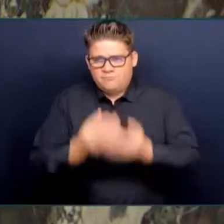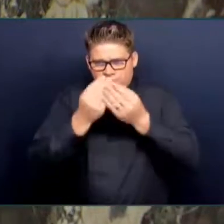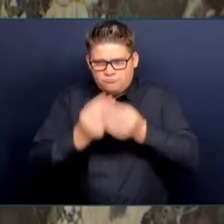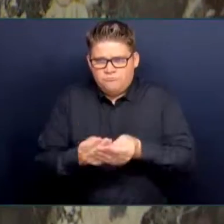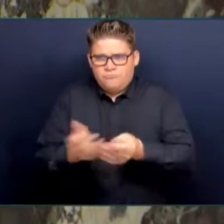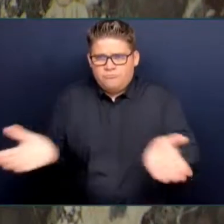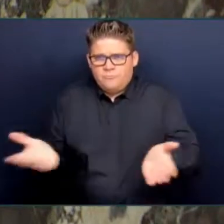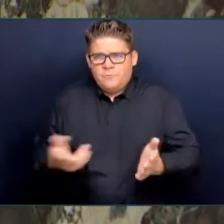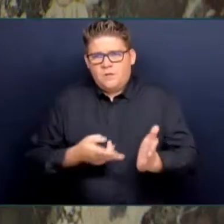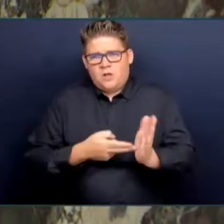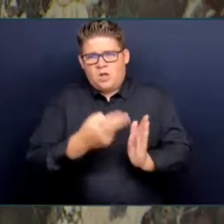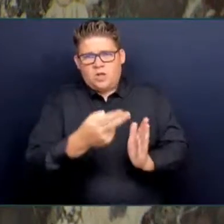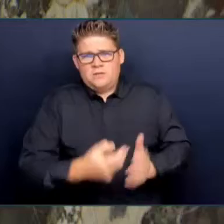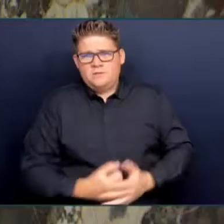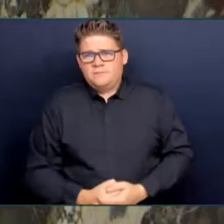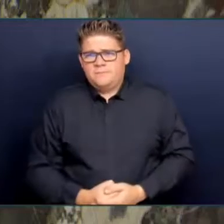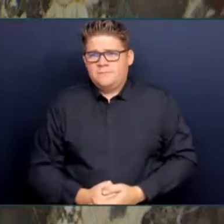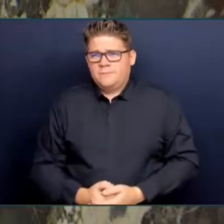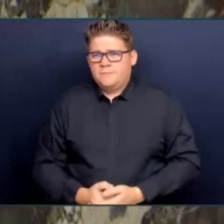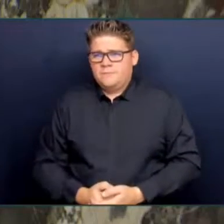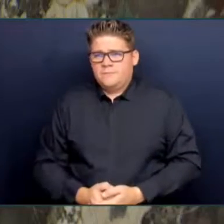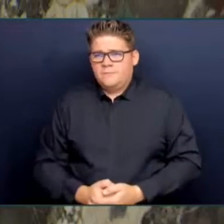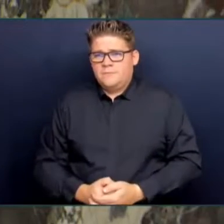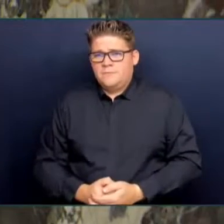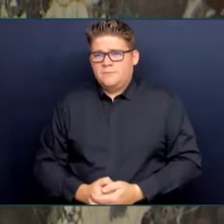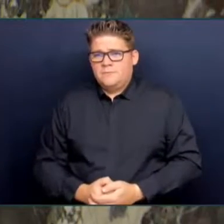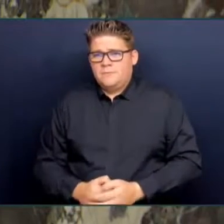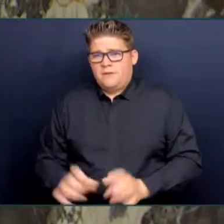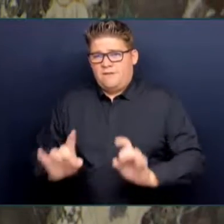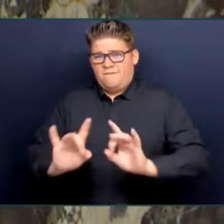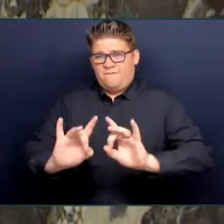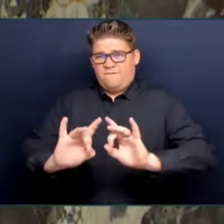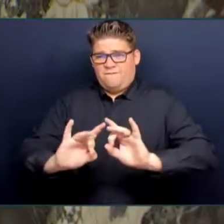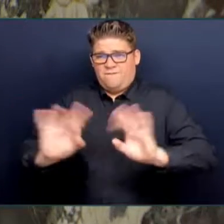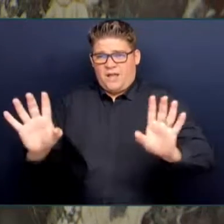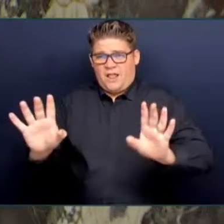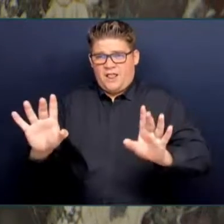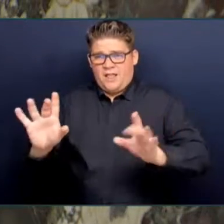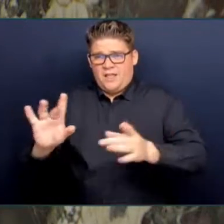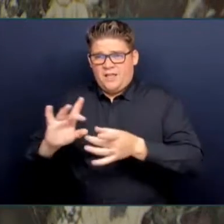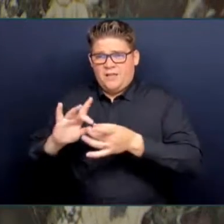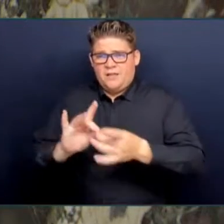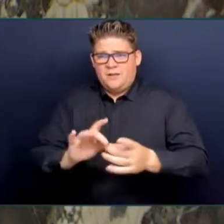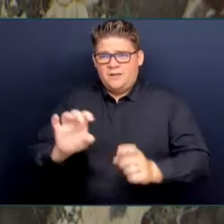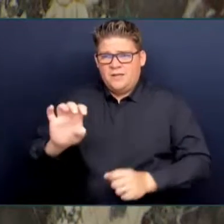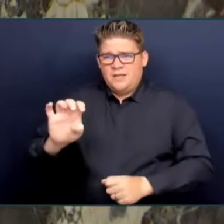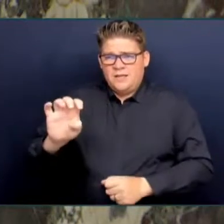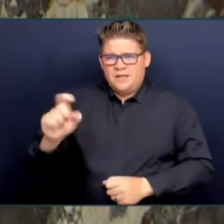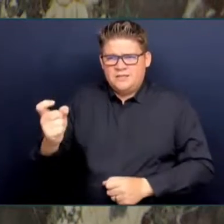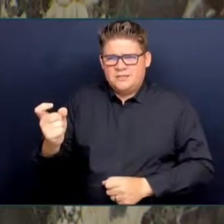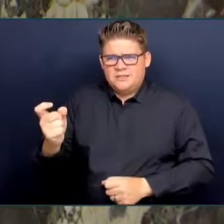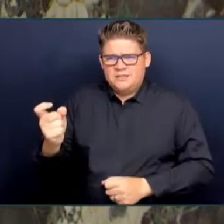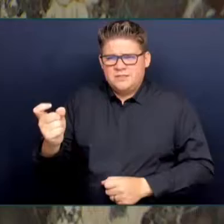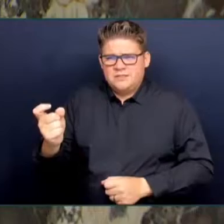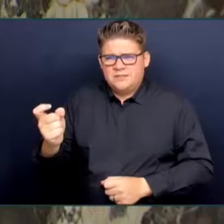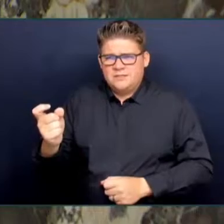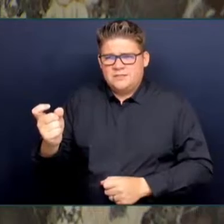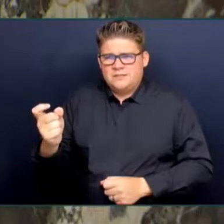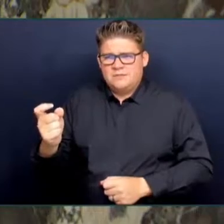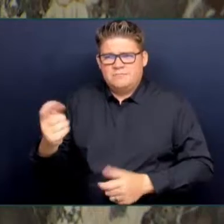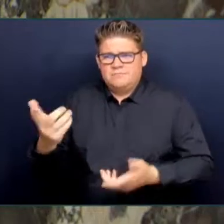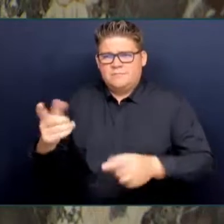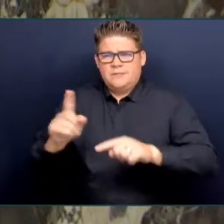you feel how we feel about what's been revealed at Hockey Canada. Second, leadership in your locker room